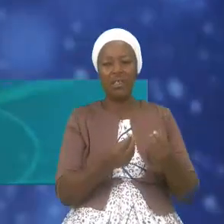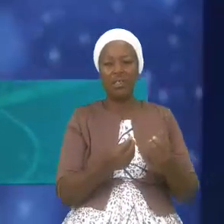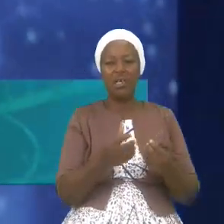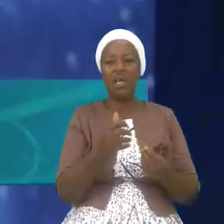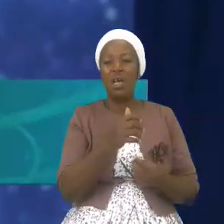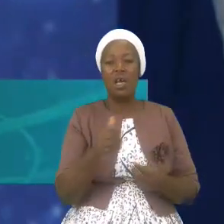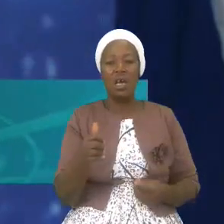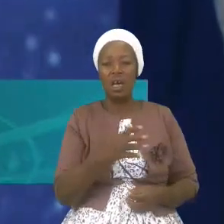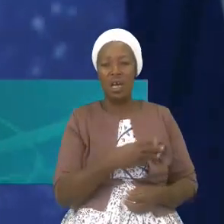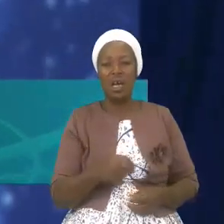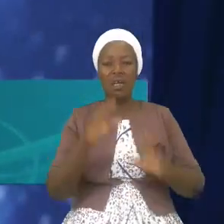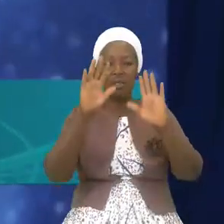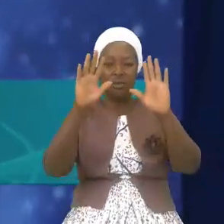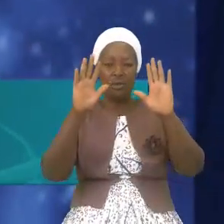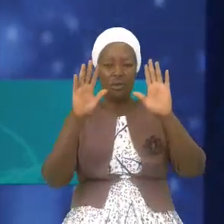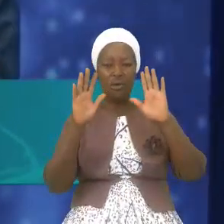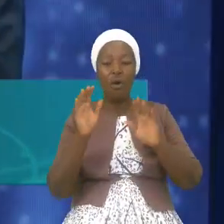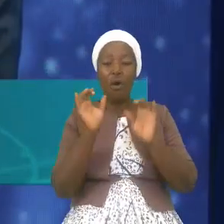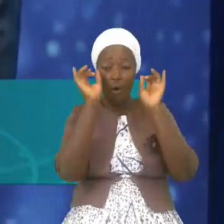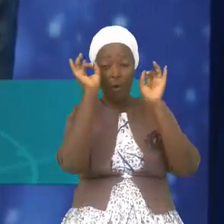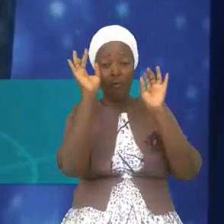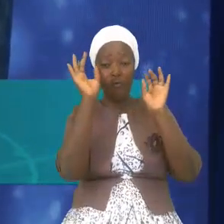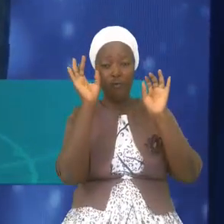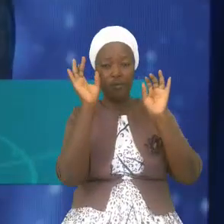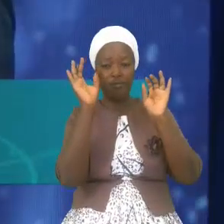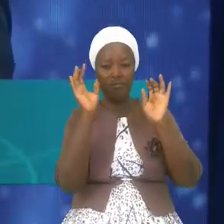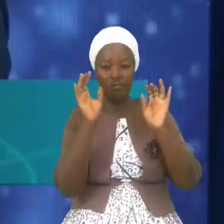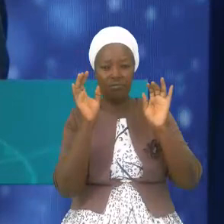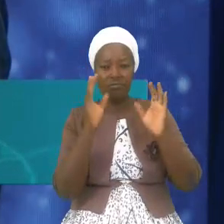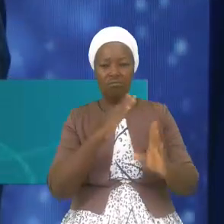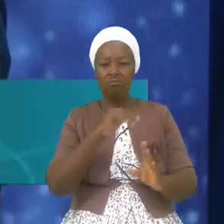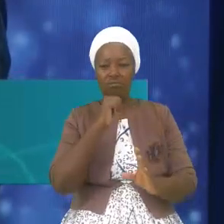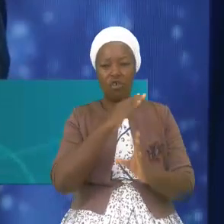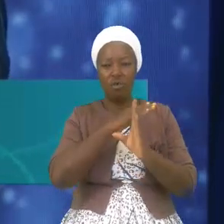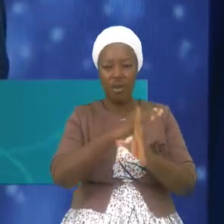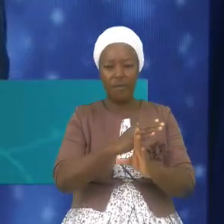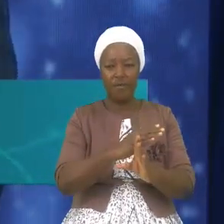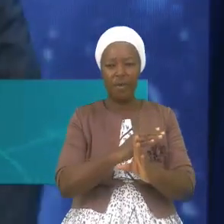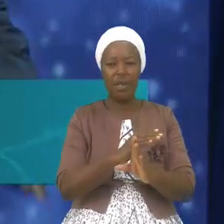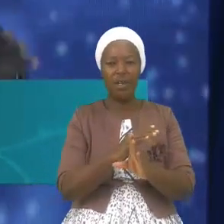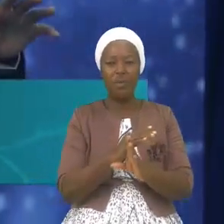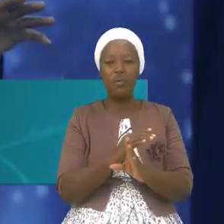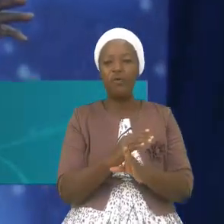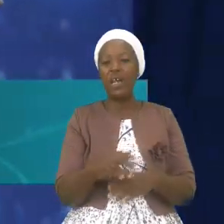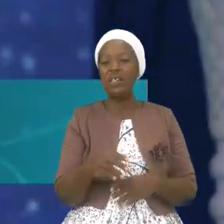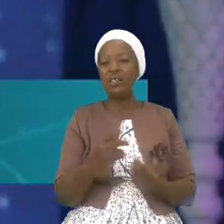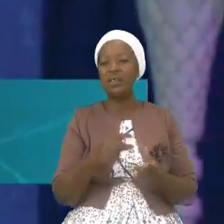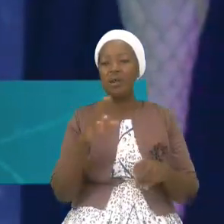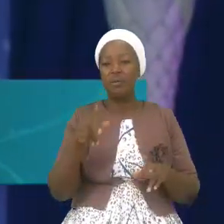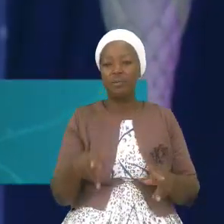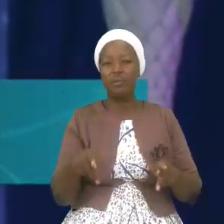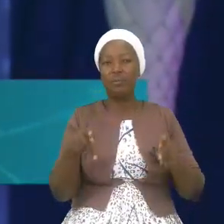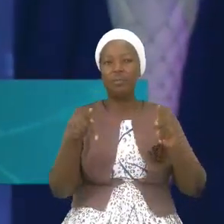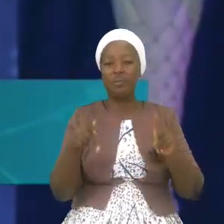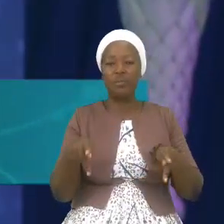at that to understand the action of God on a man, the action of